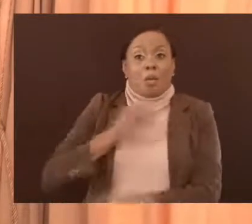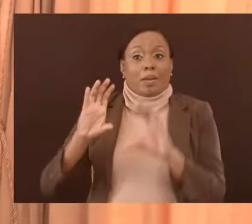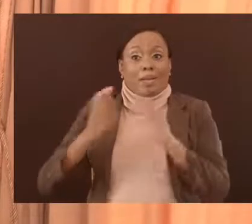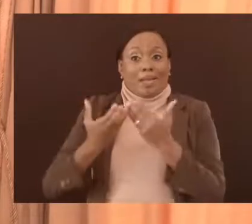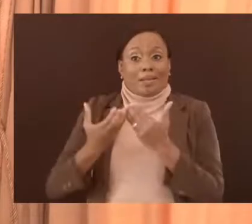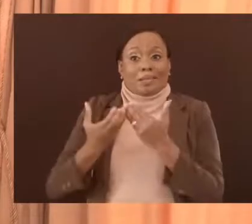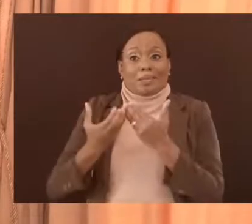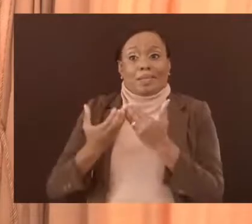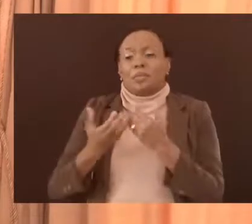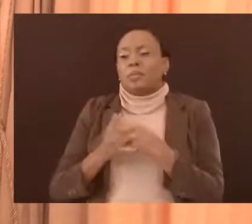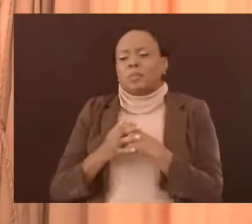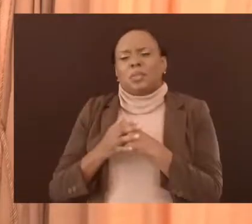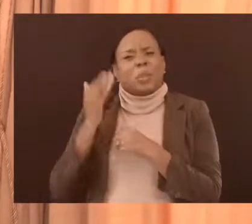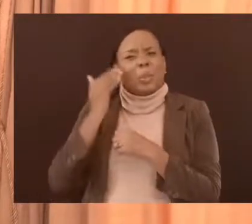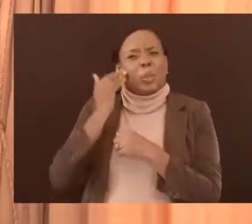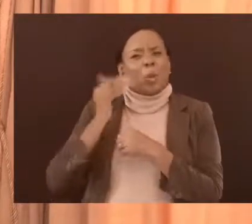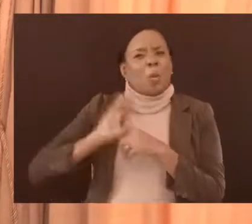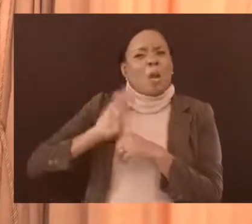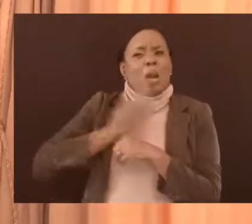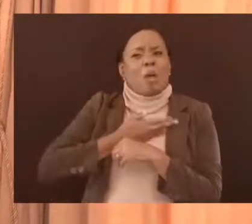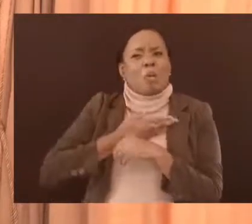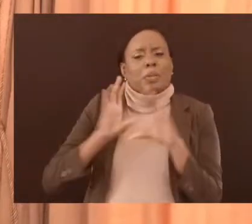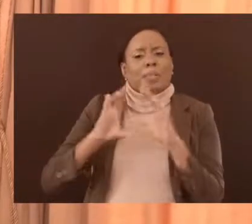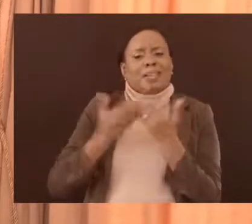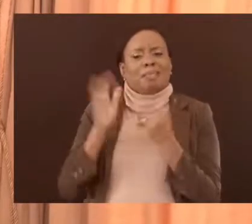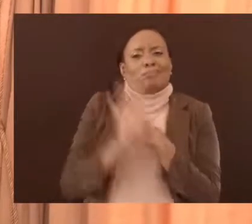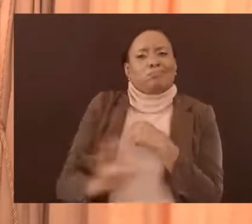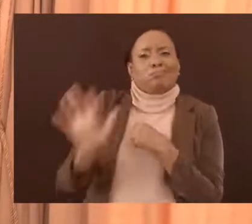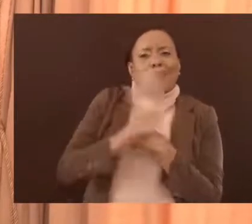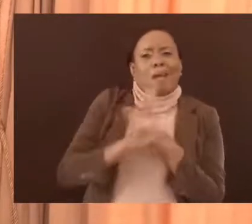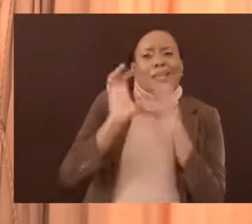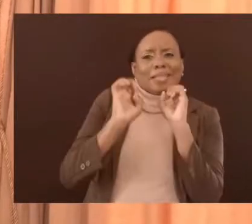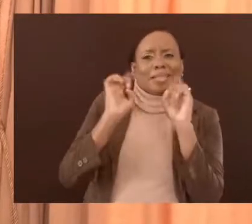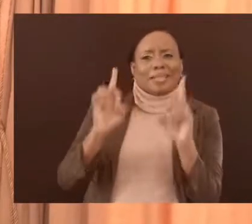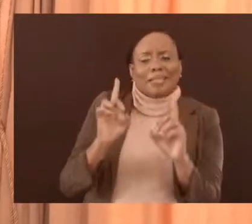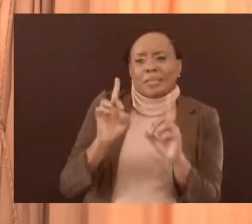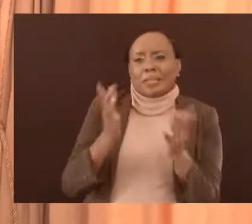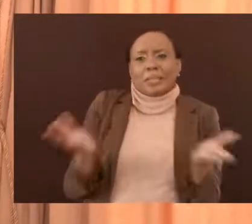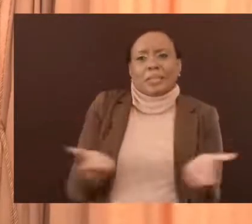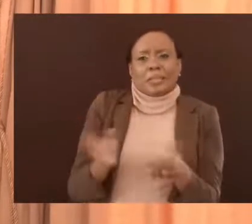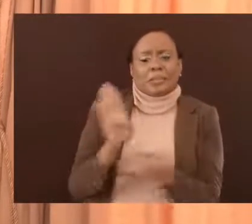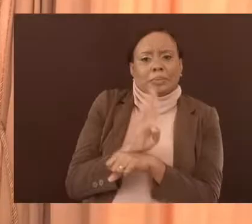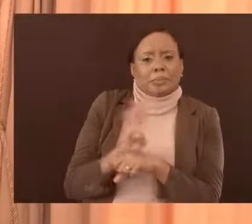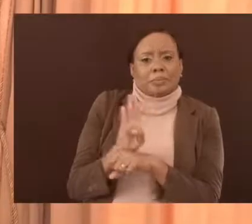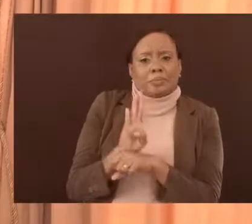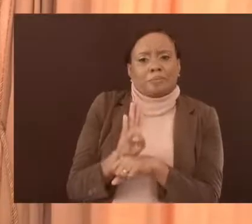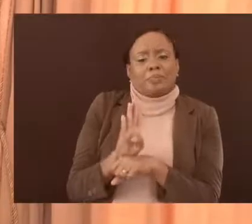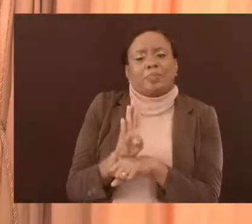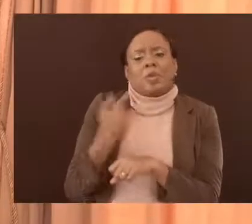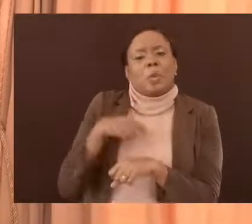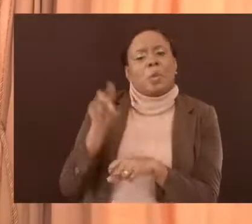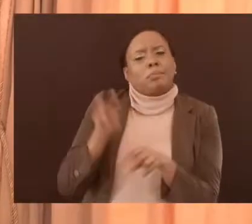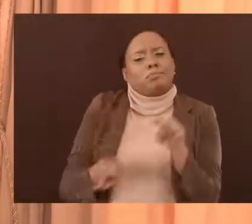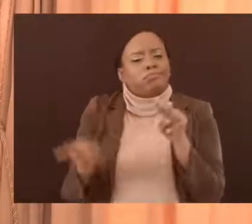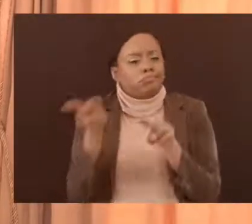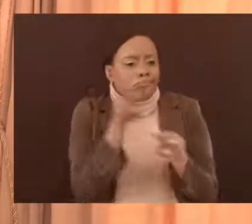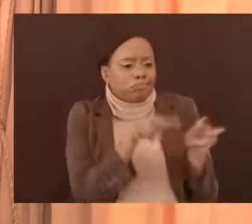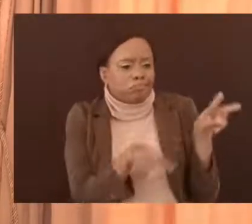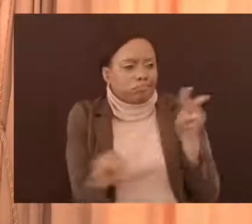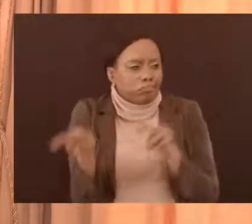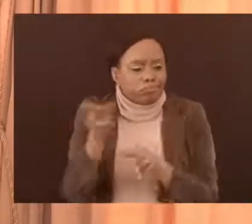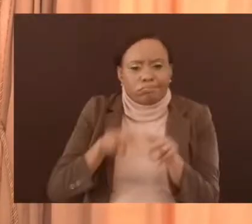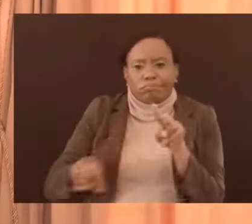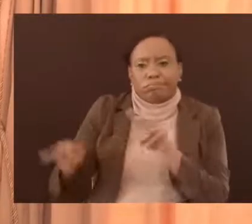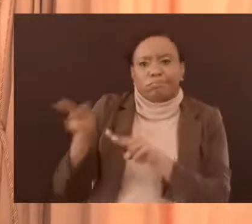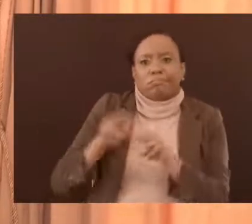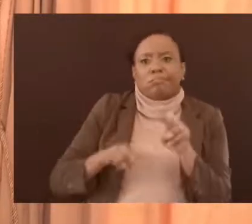and when we observe the classes across the educational landscape in Barbados, we are observing the classes